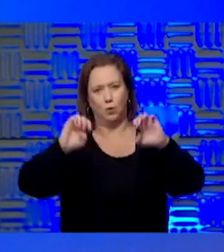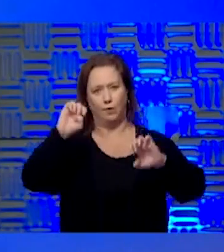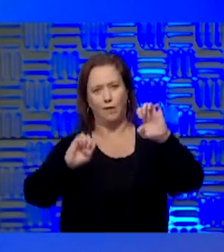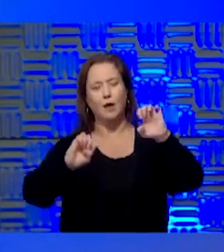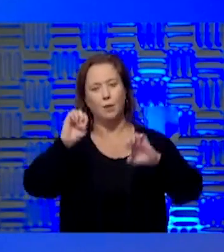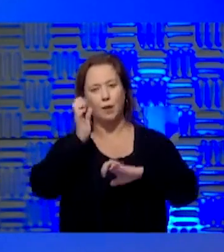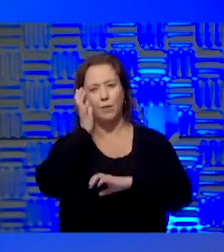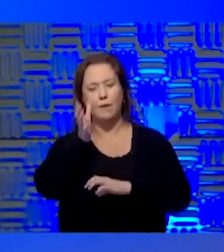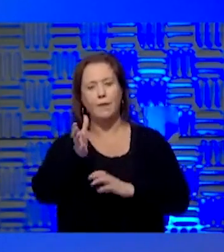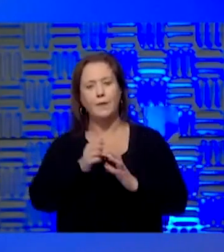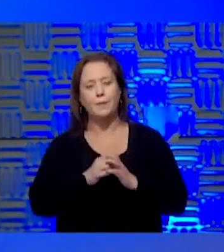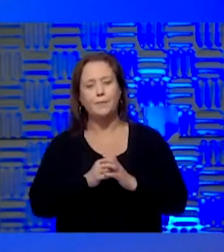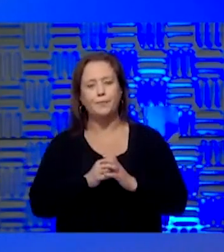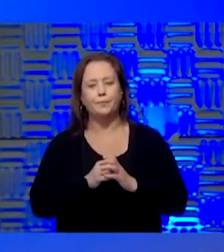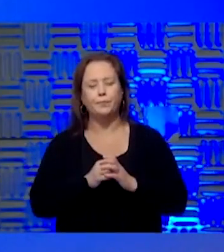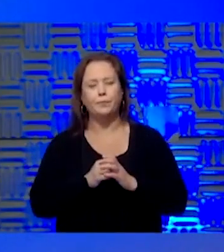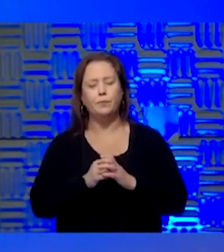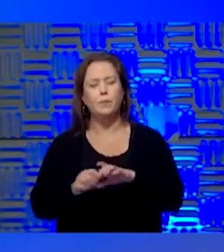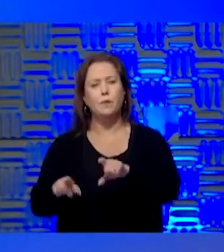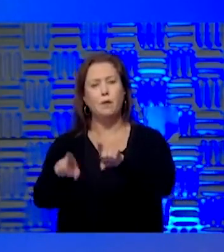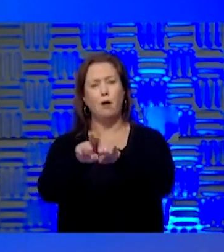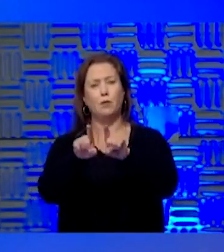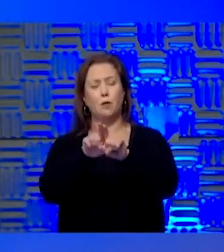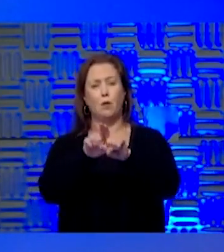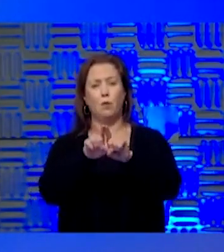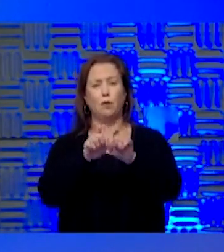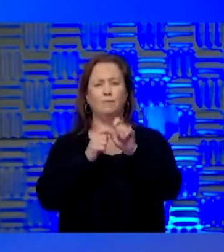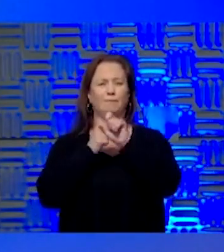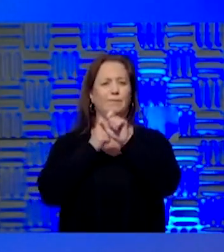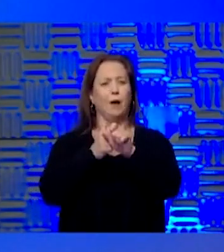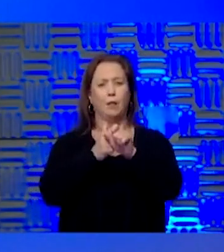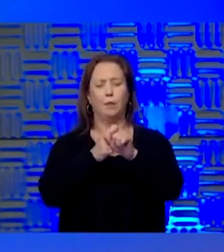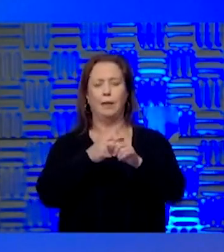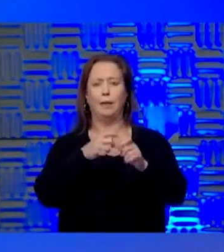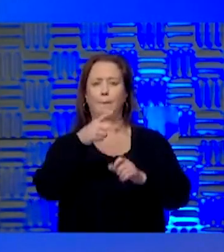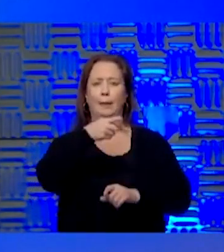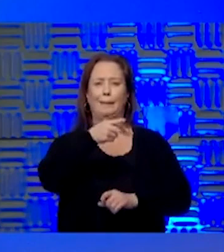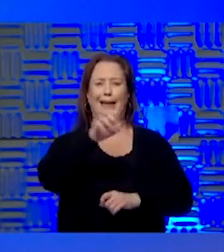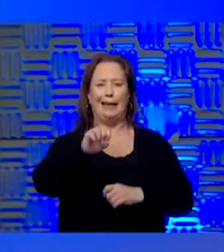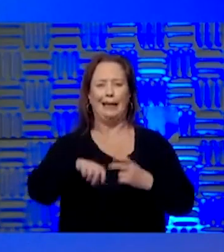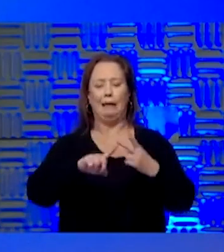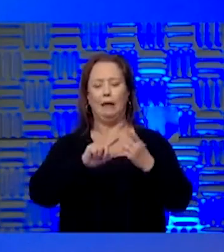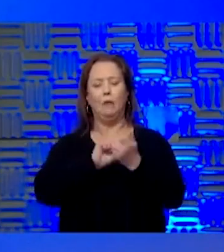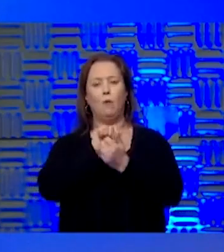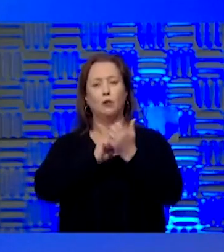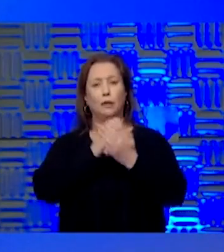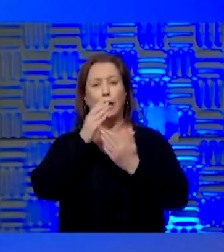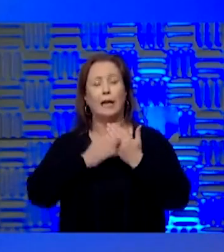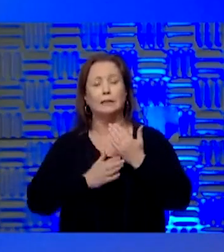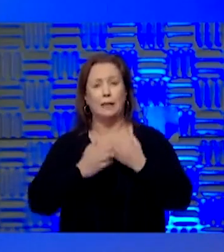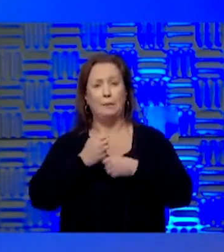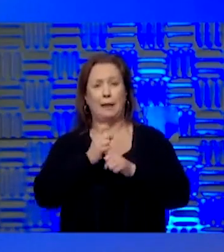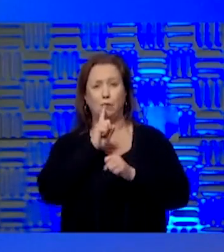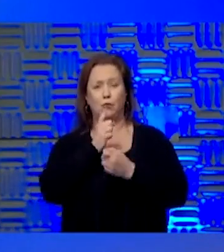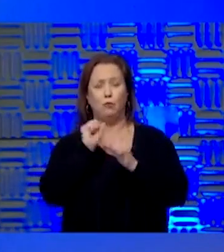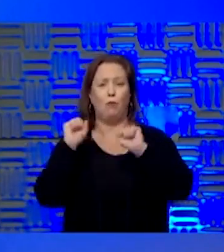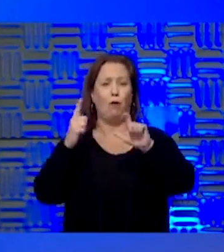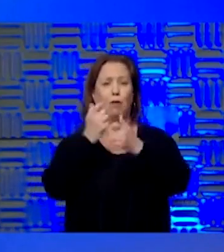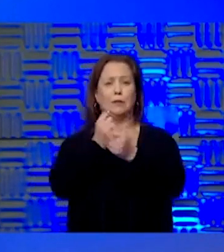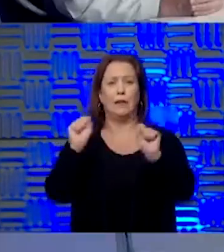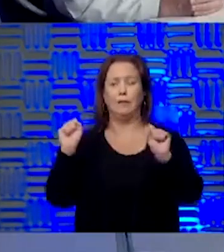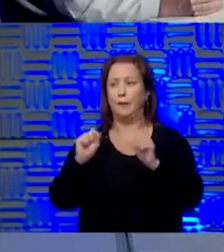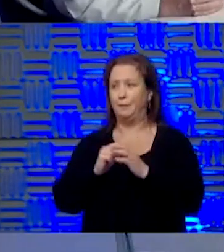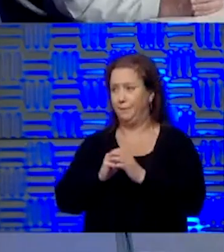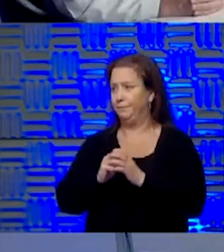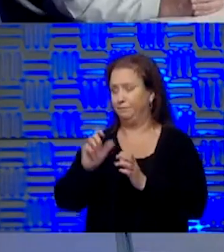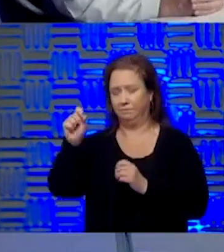In addition, we're continuing the strict adherence to the PPE and the hand washing and keeping everybody safe. Yeah, I don't have a lot to